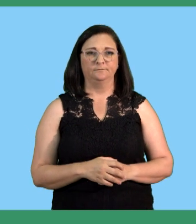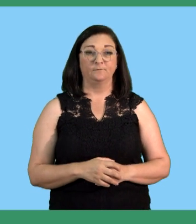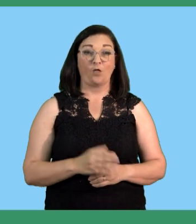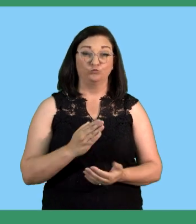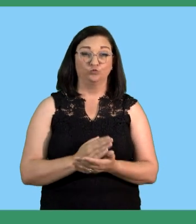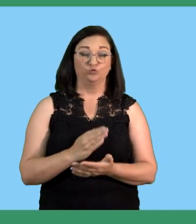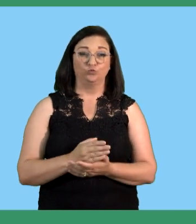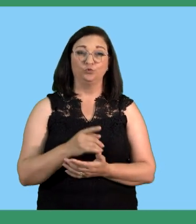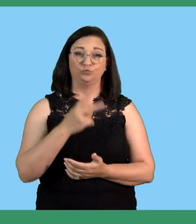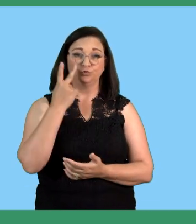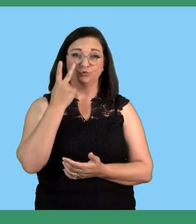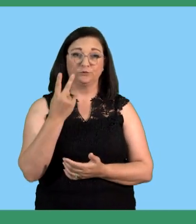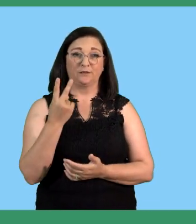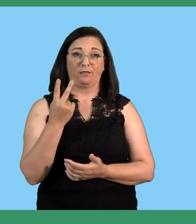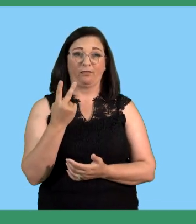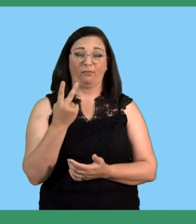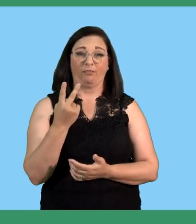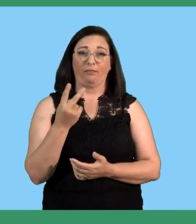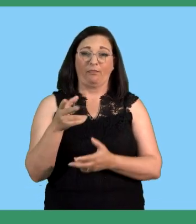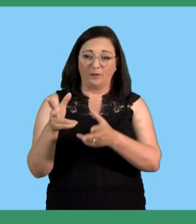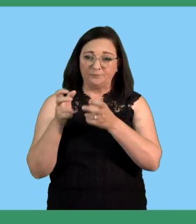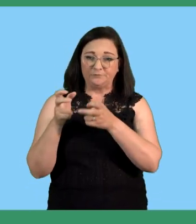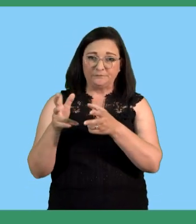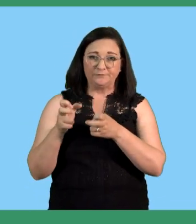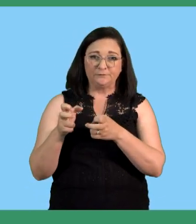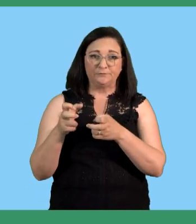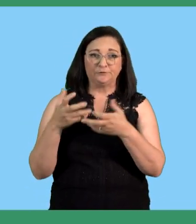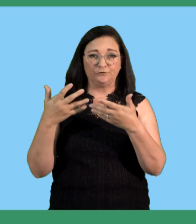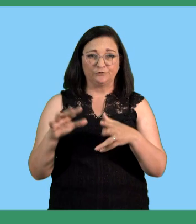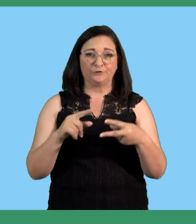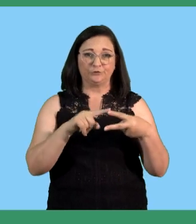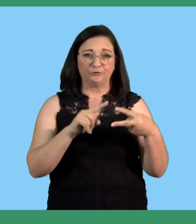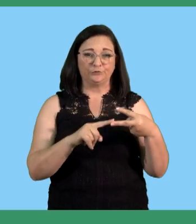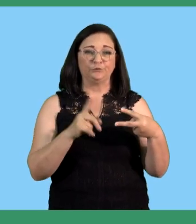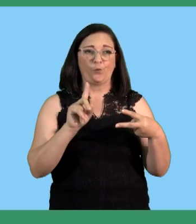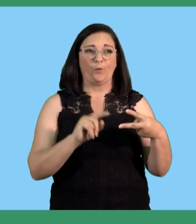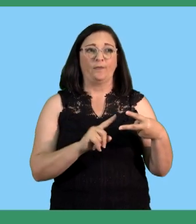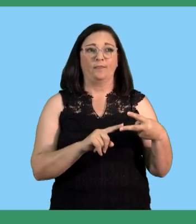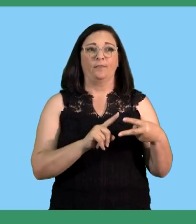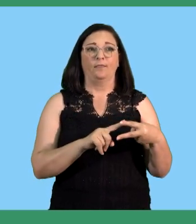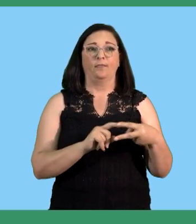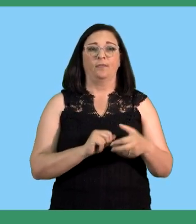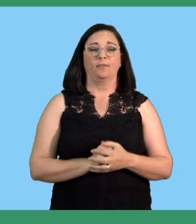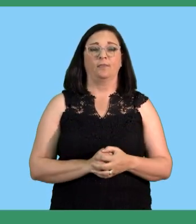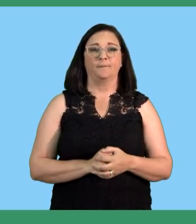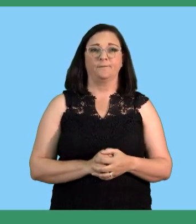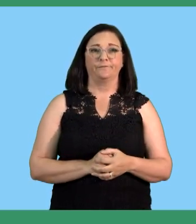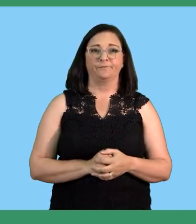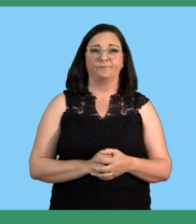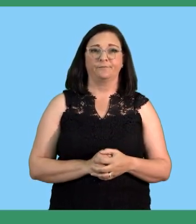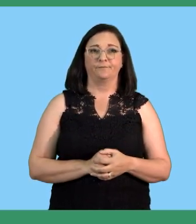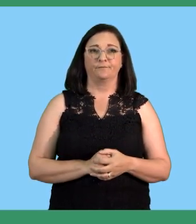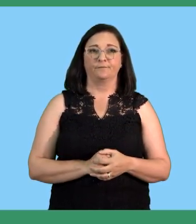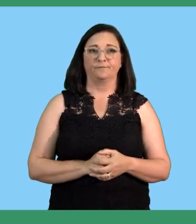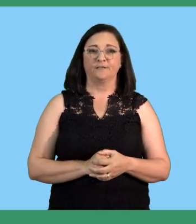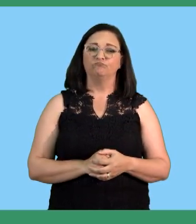All right, I'm sure you've spotted already those induction programs or aspects that are included. So they were taken on a